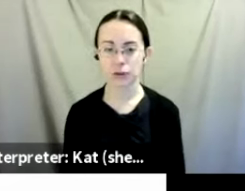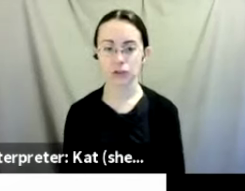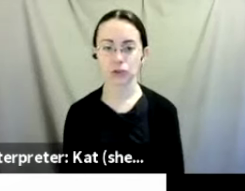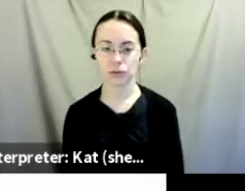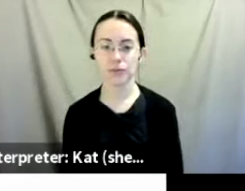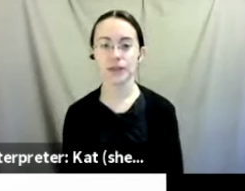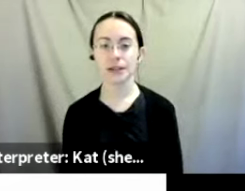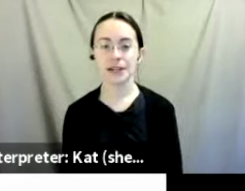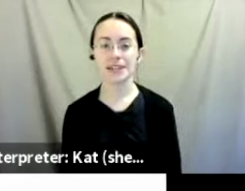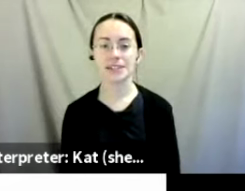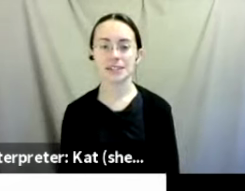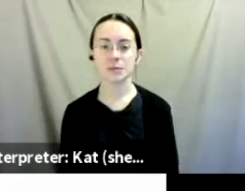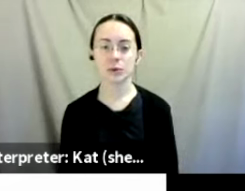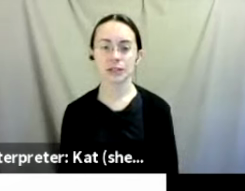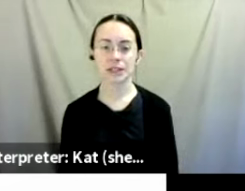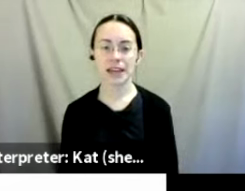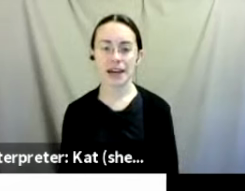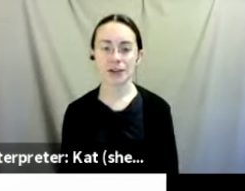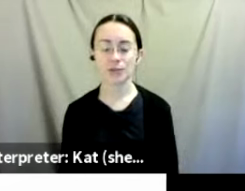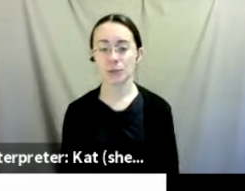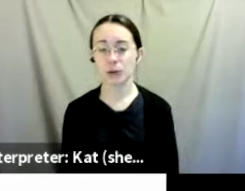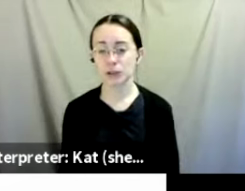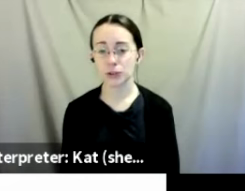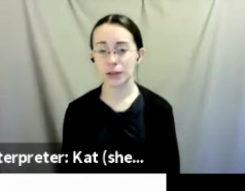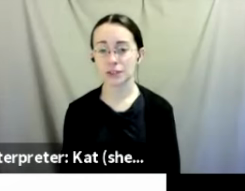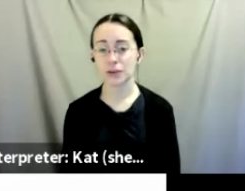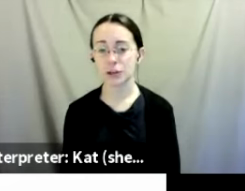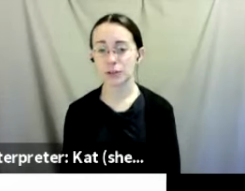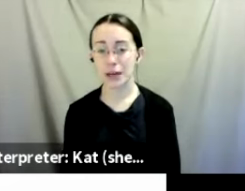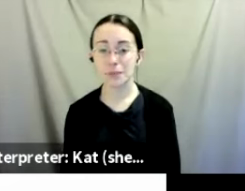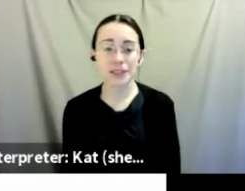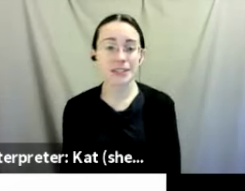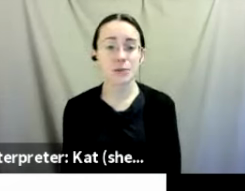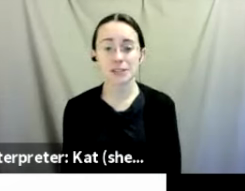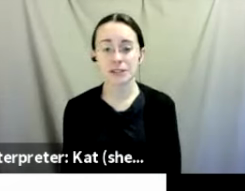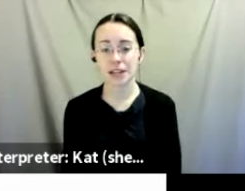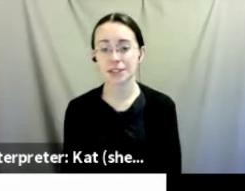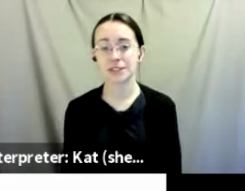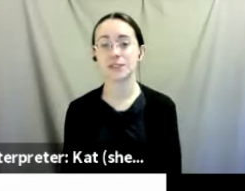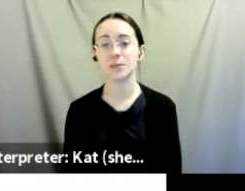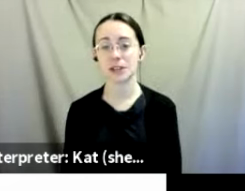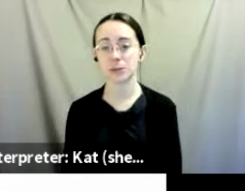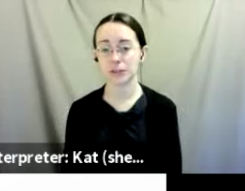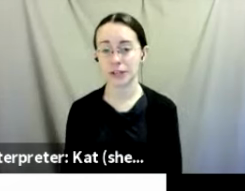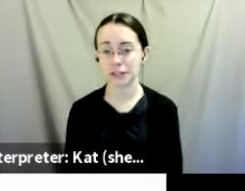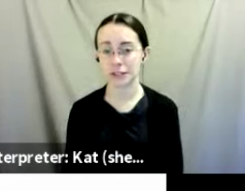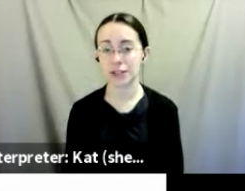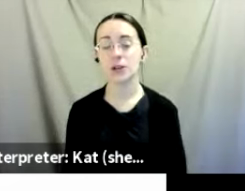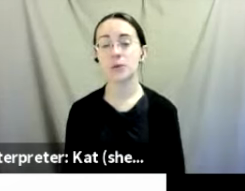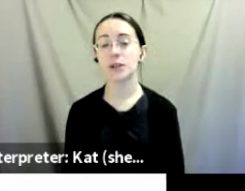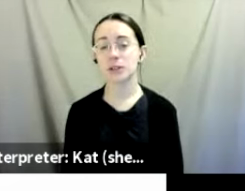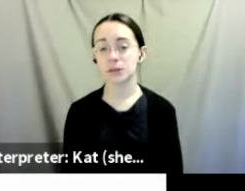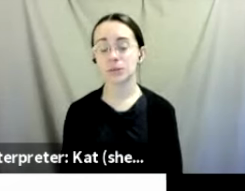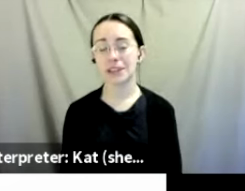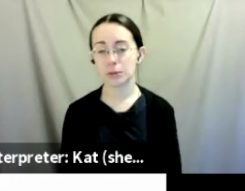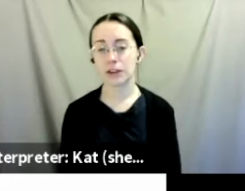to birth control. And it's important that they have birth control methods that work for them, but that depends on the access given by their provided.